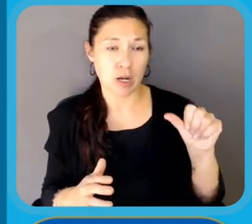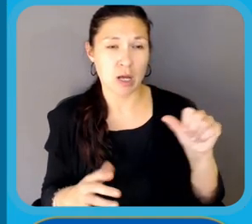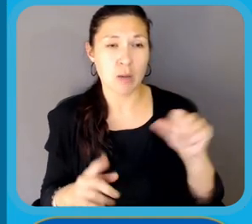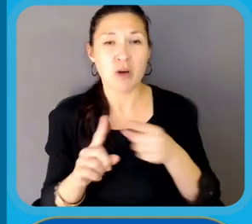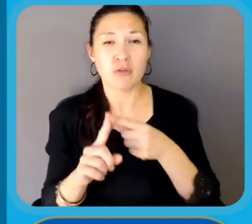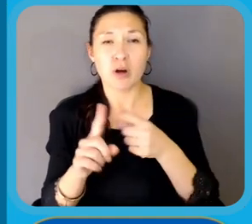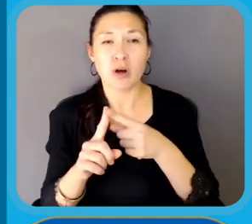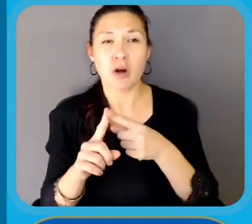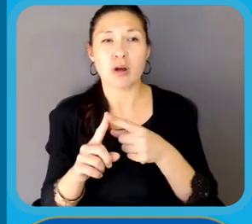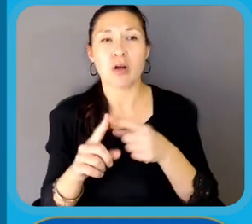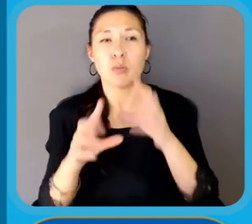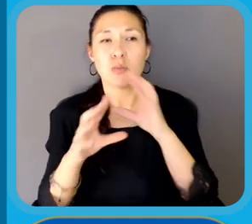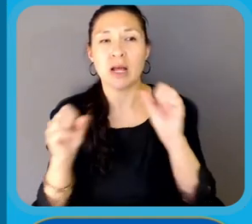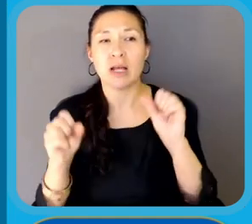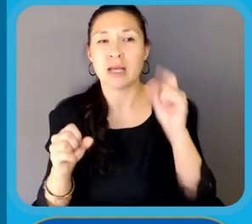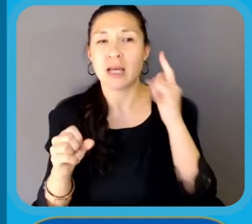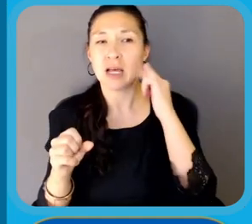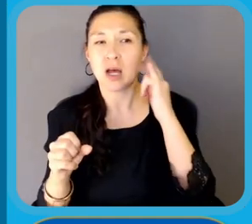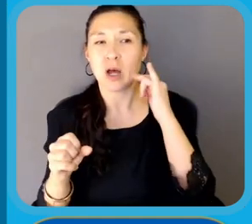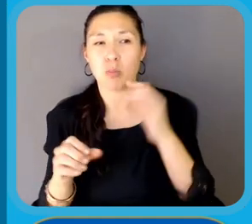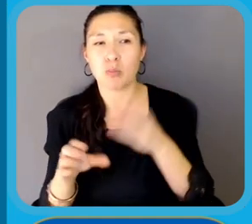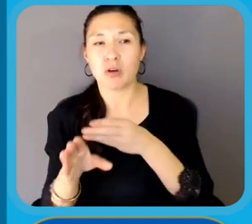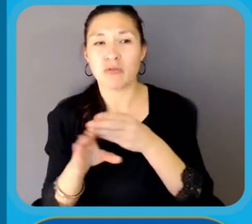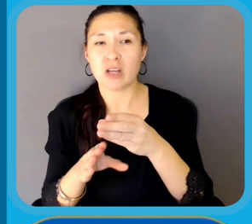Professional Firefighters, Brian Rice.